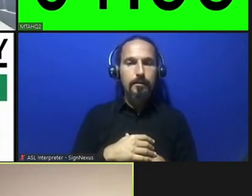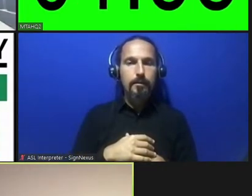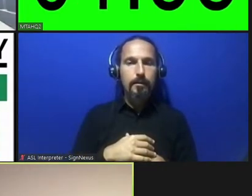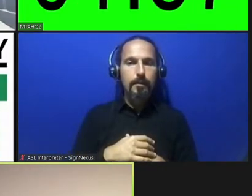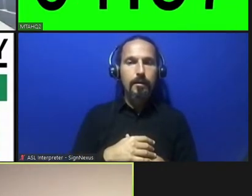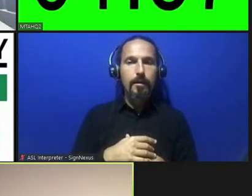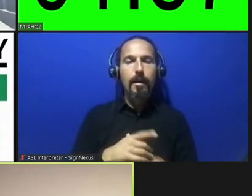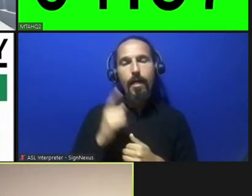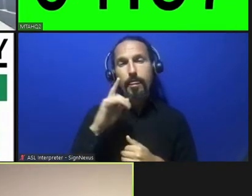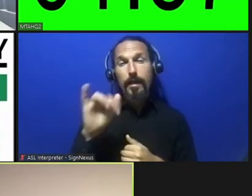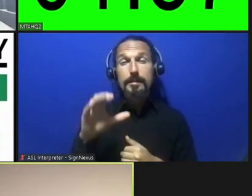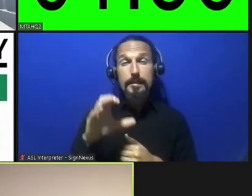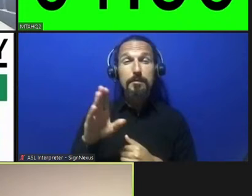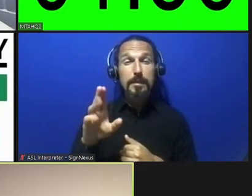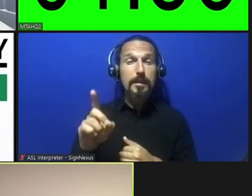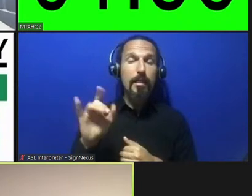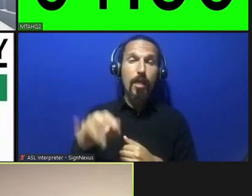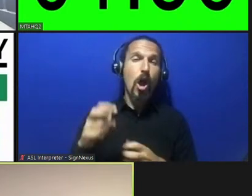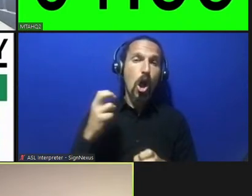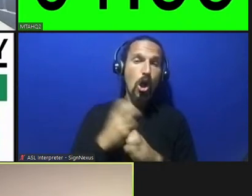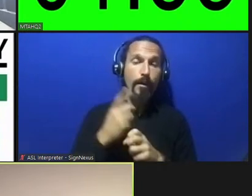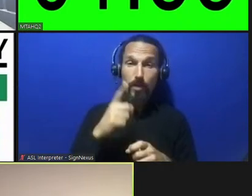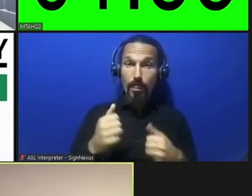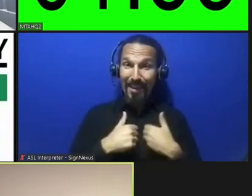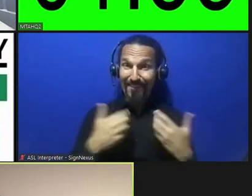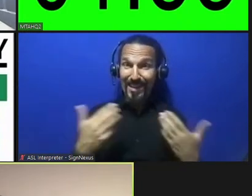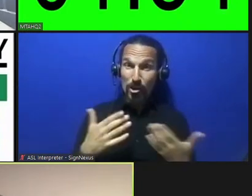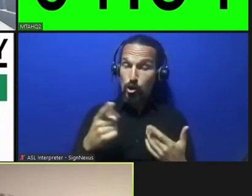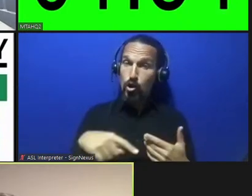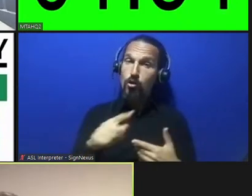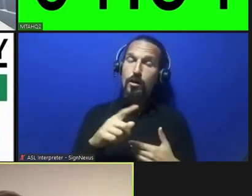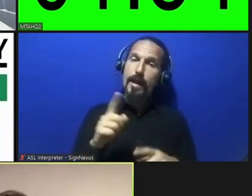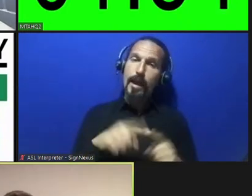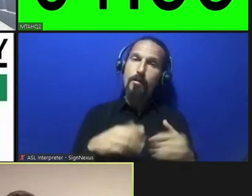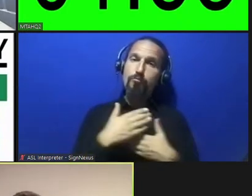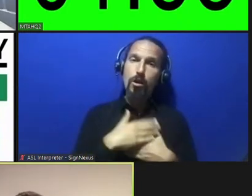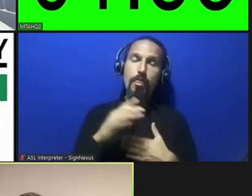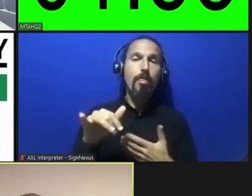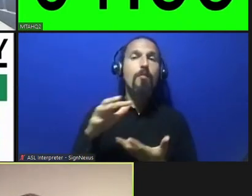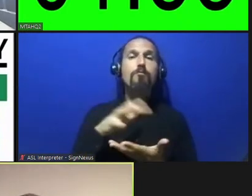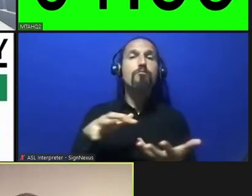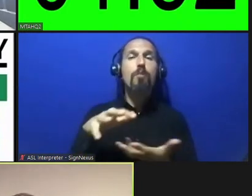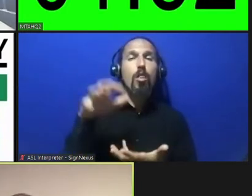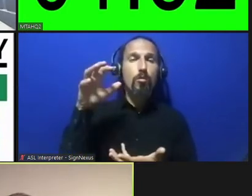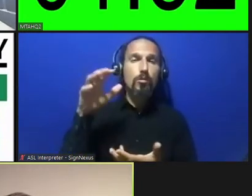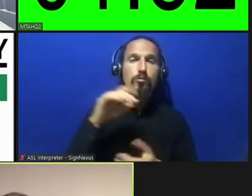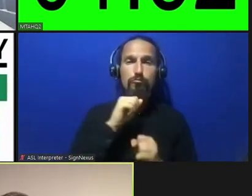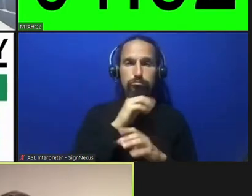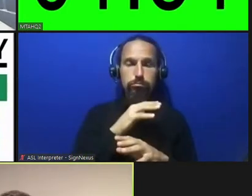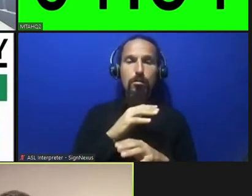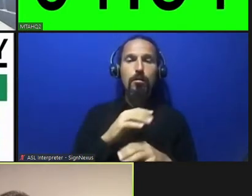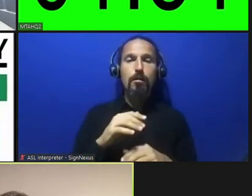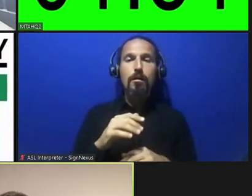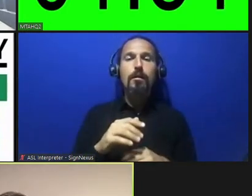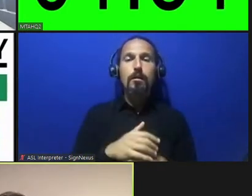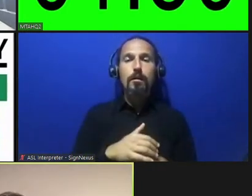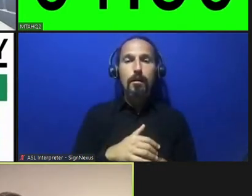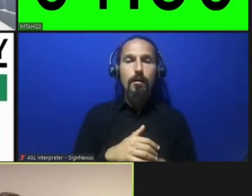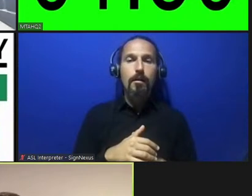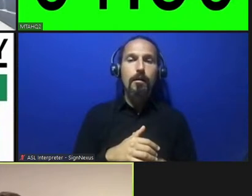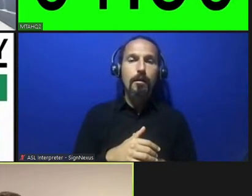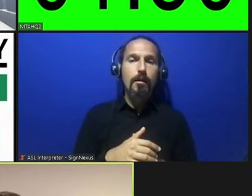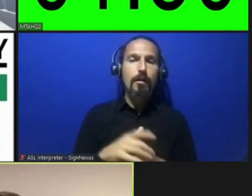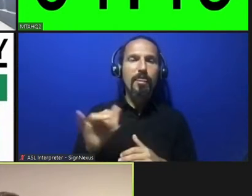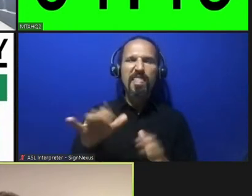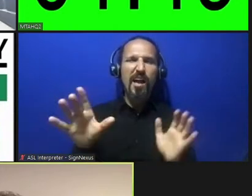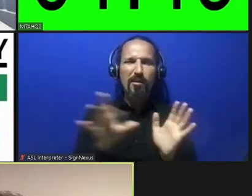i think in the central business it's hard like unless you've lived here it's kind of hard to appreciate how much pollution there is both uh actual pollution just grime that gets